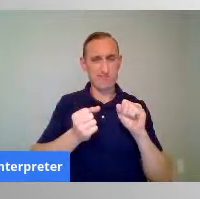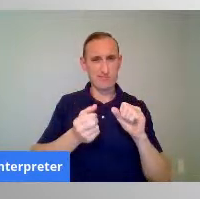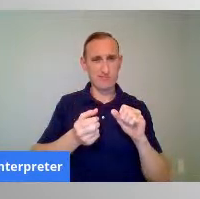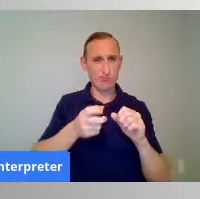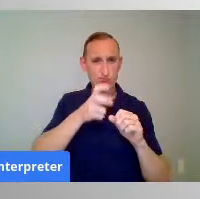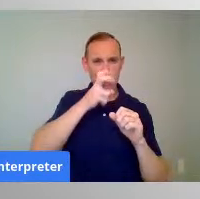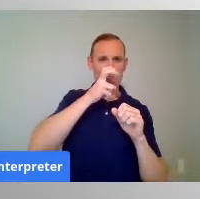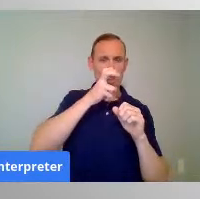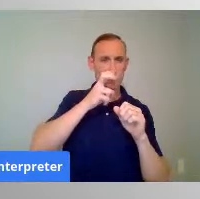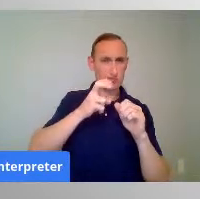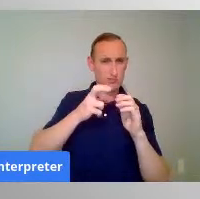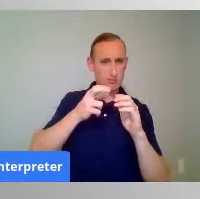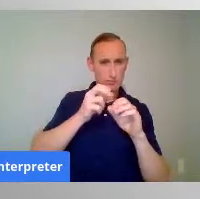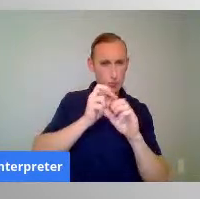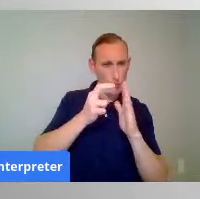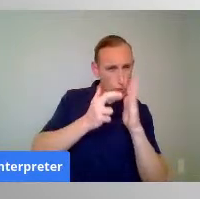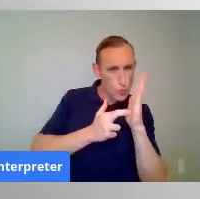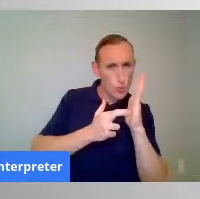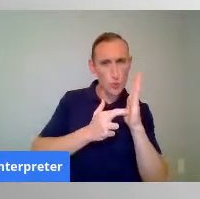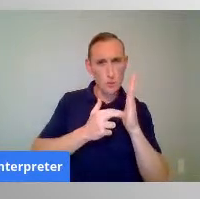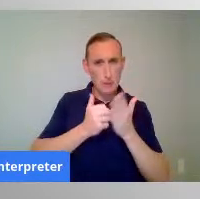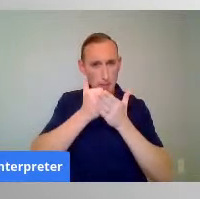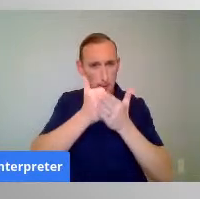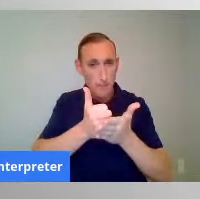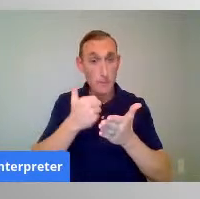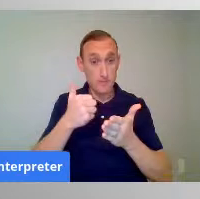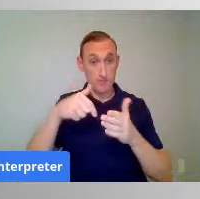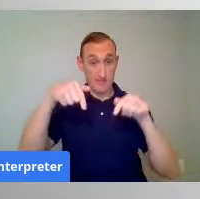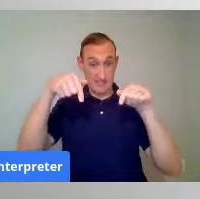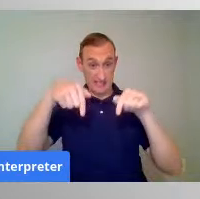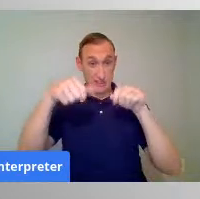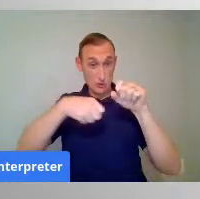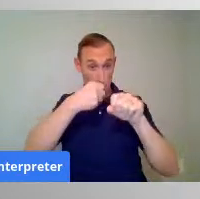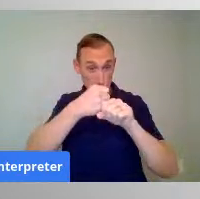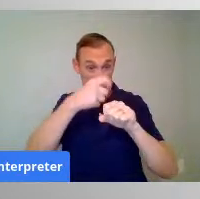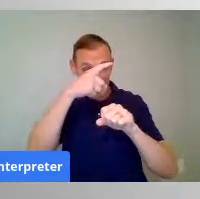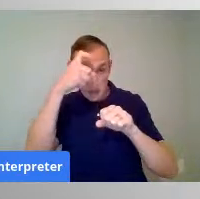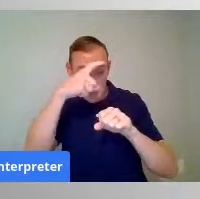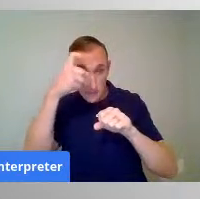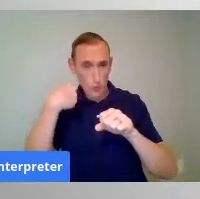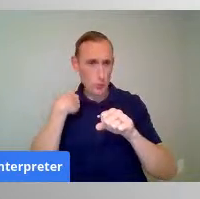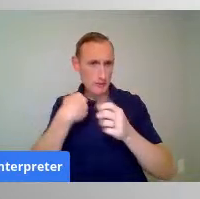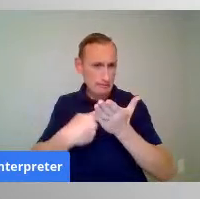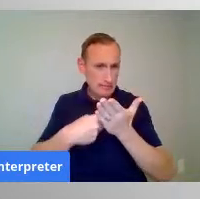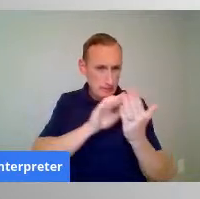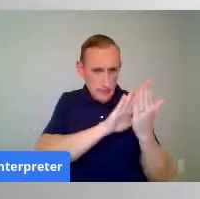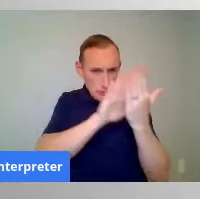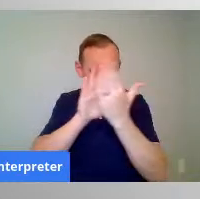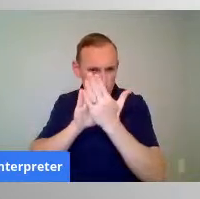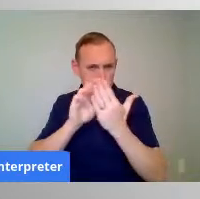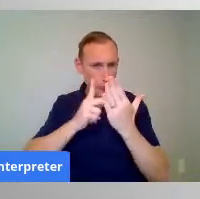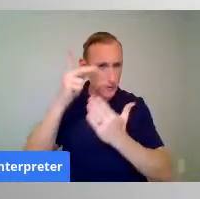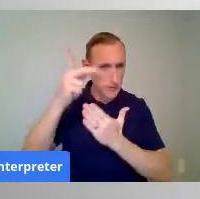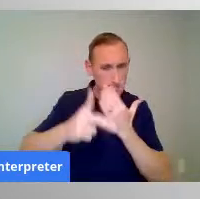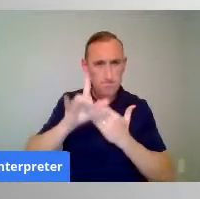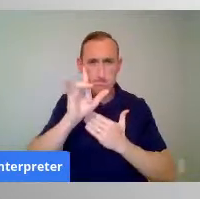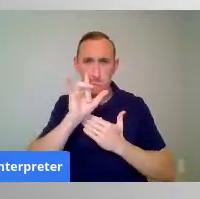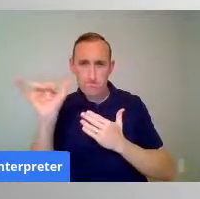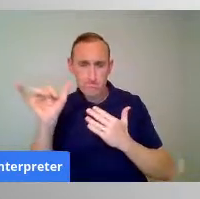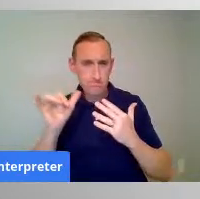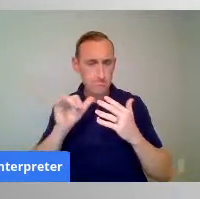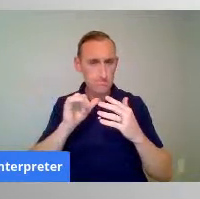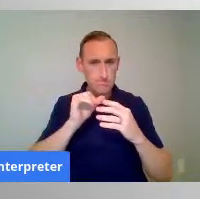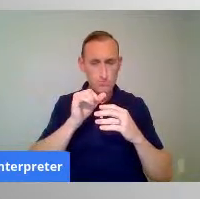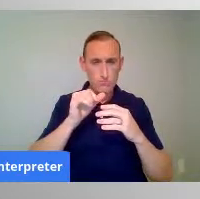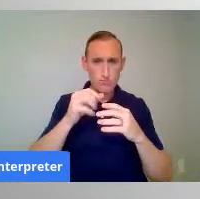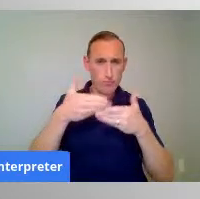what in-person programming is going to look like again. And also, how do we continue to mix in